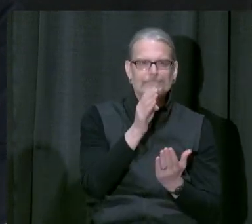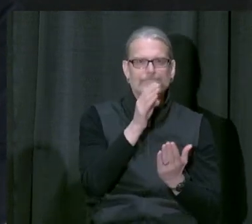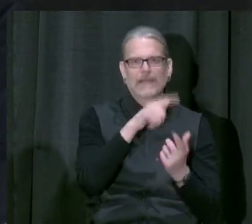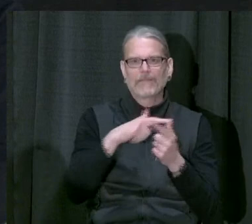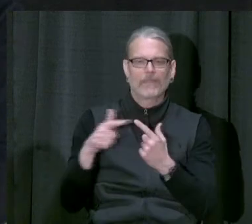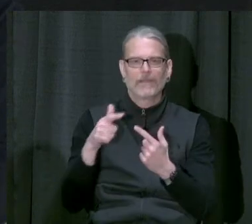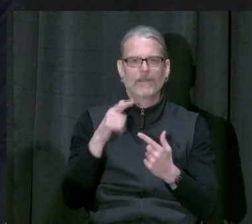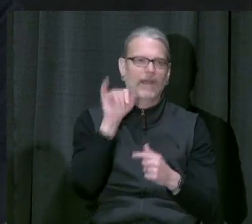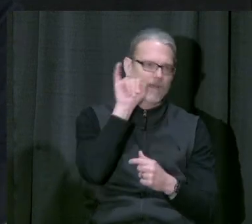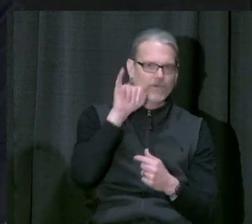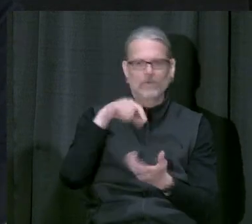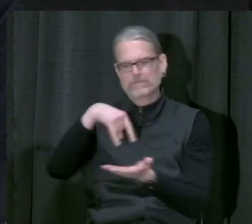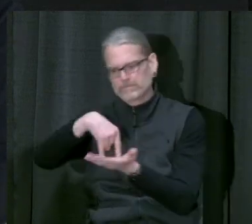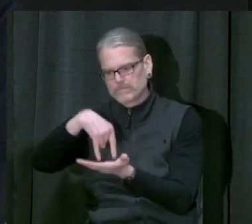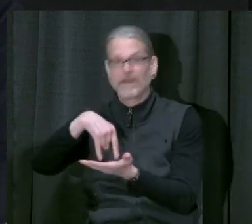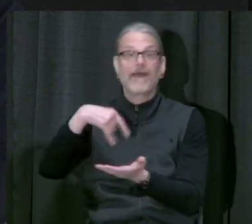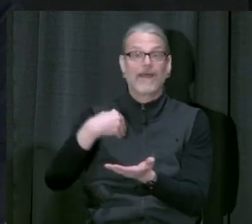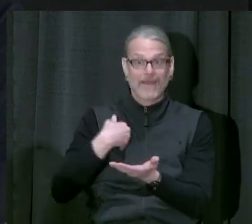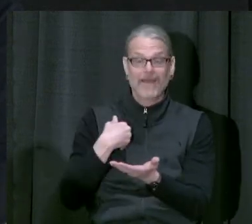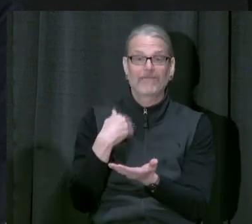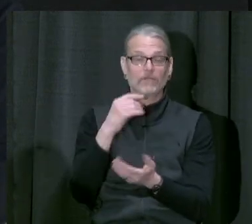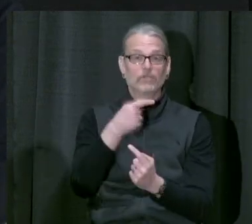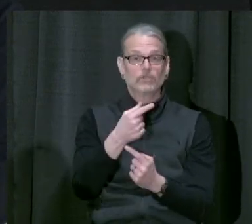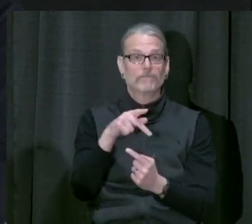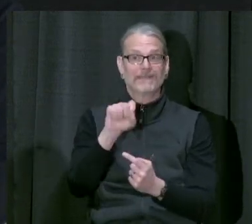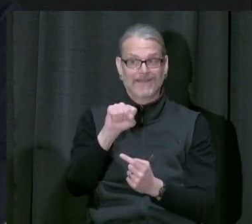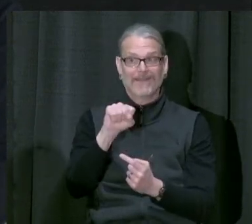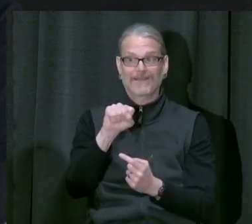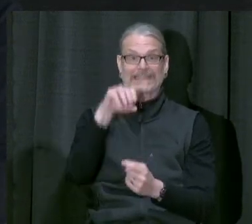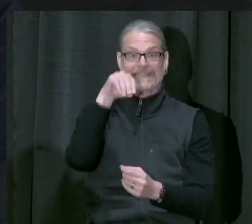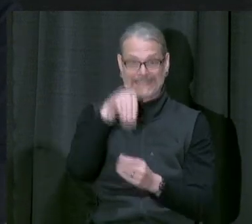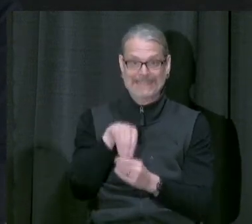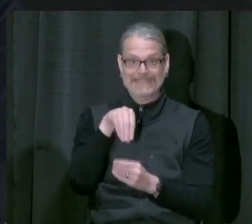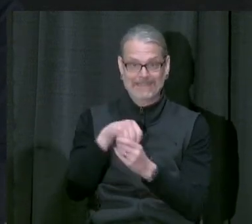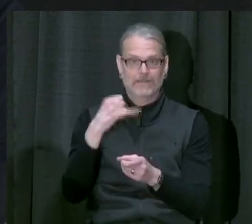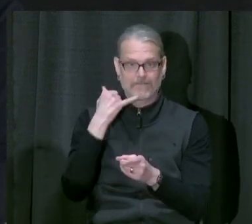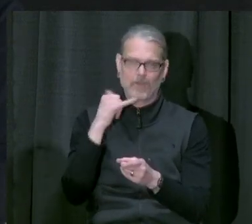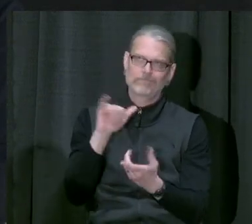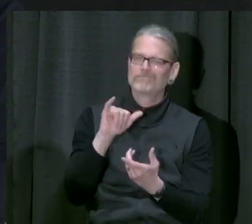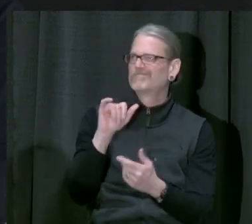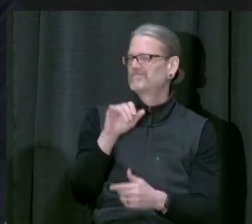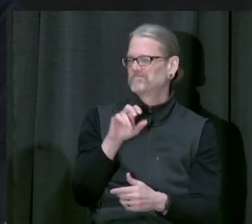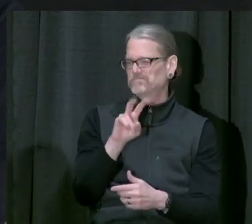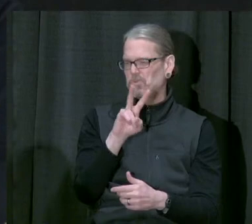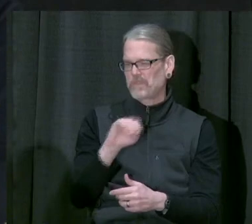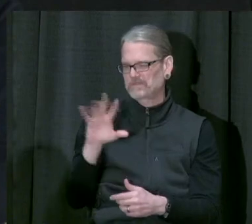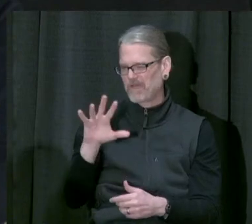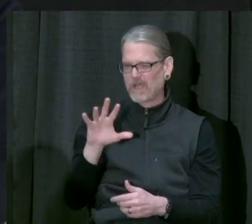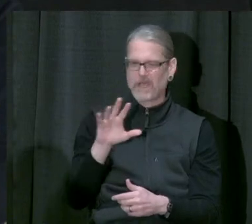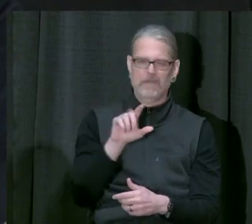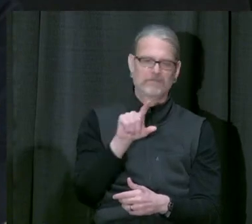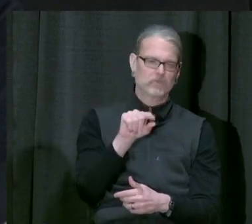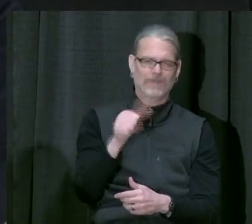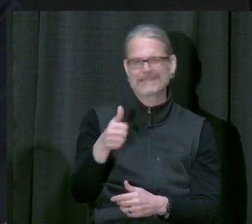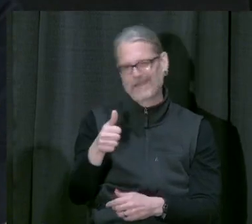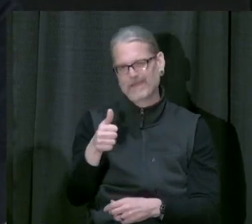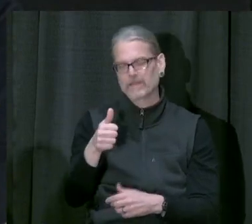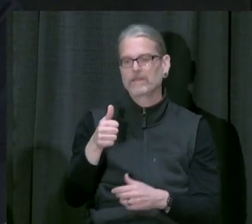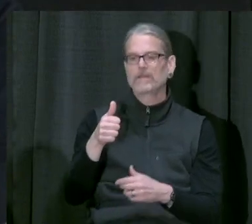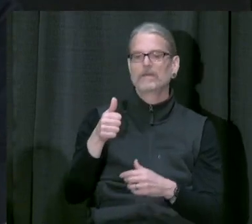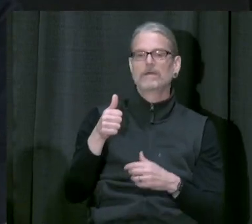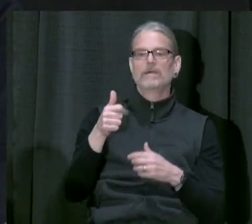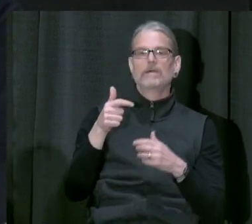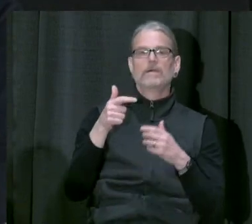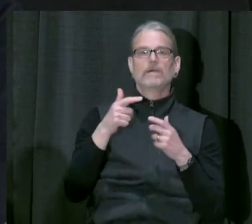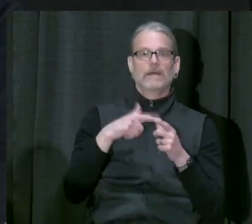had GPS in 2005, 2010. And then you were getting away from